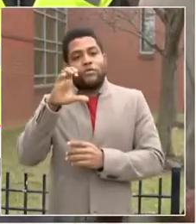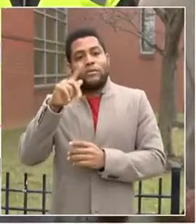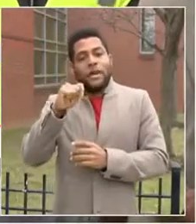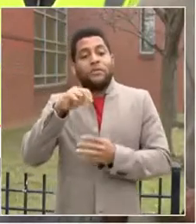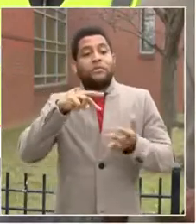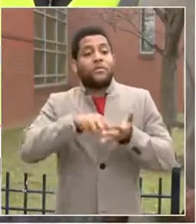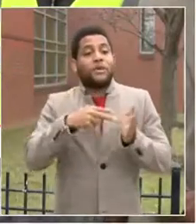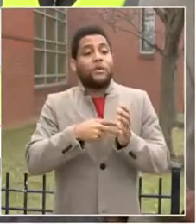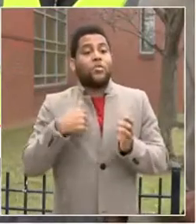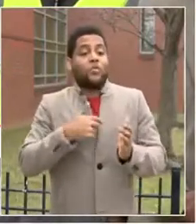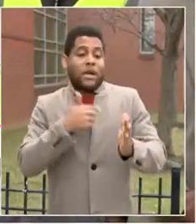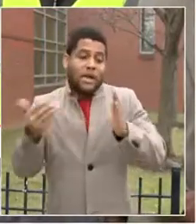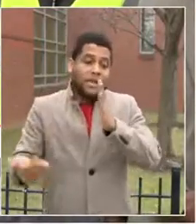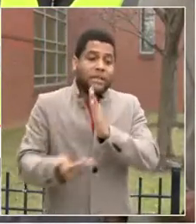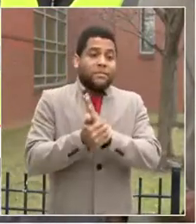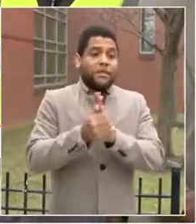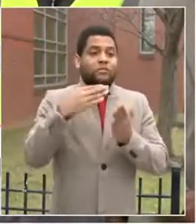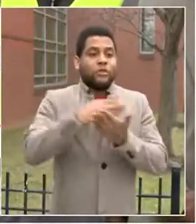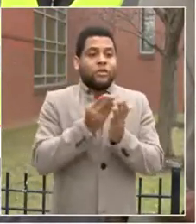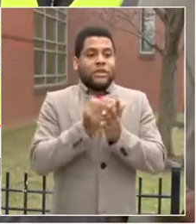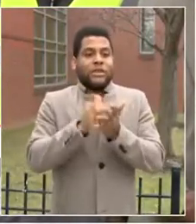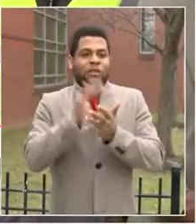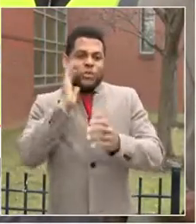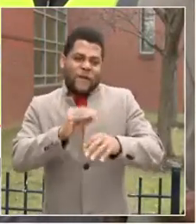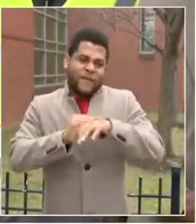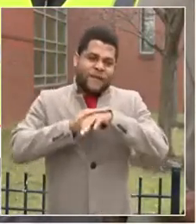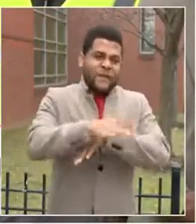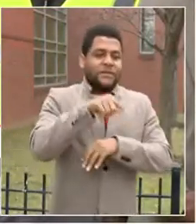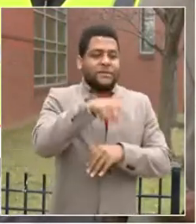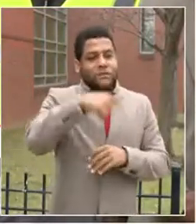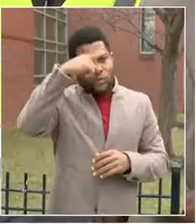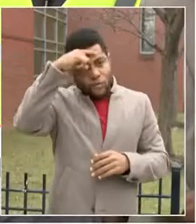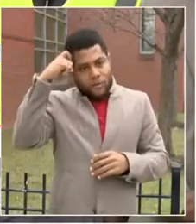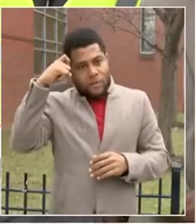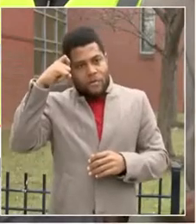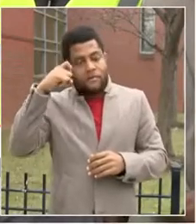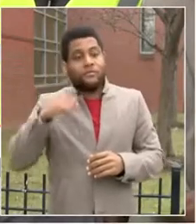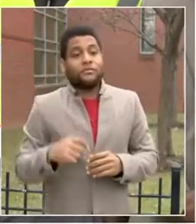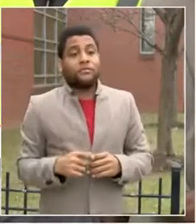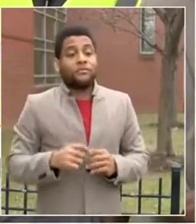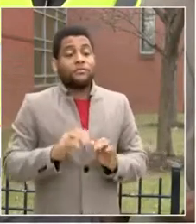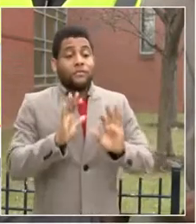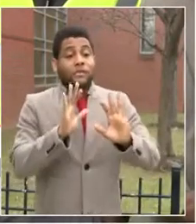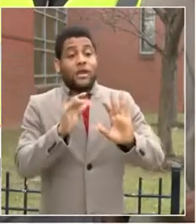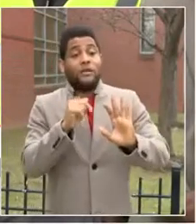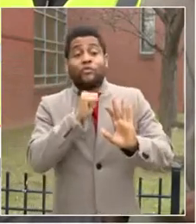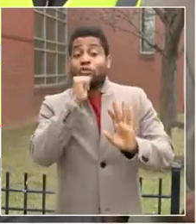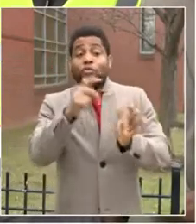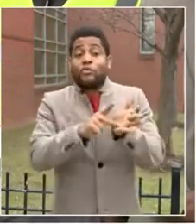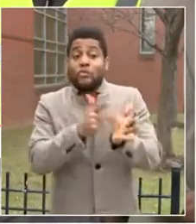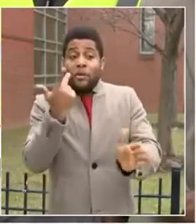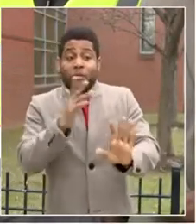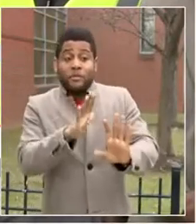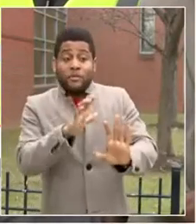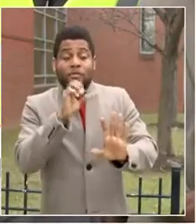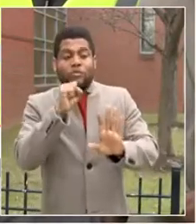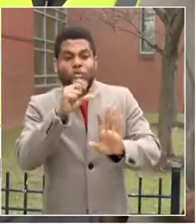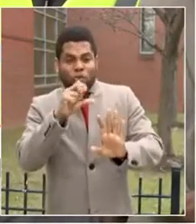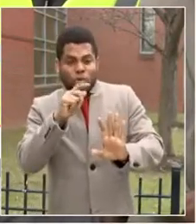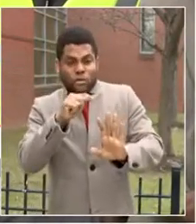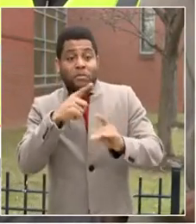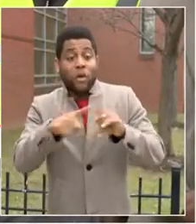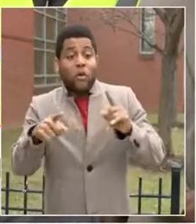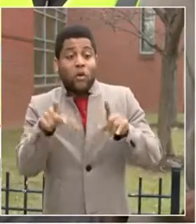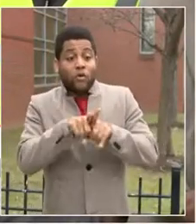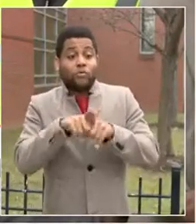supplemental budget that will affect this summer that will allow us not to totally double the slots, but we're going to add a lot of slots. And if I